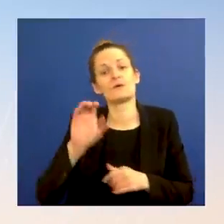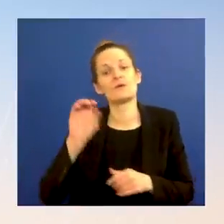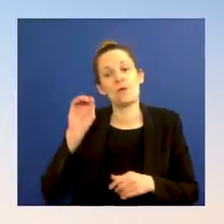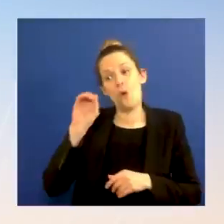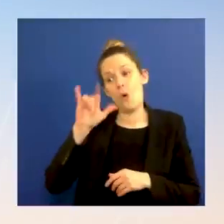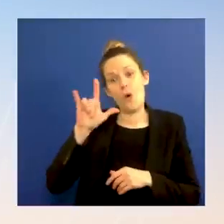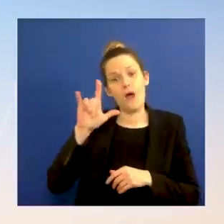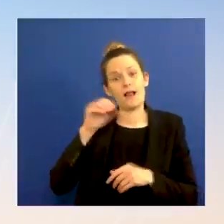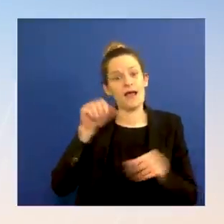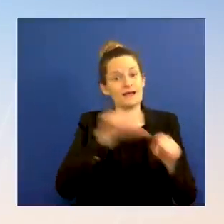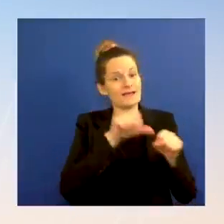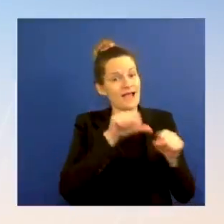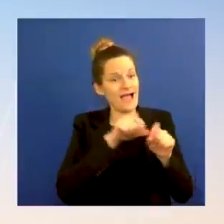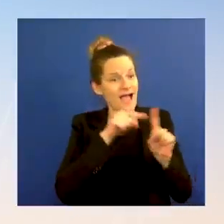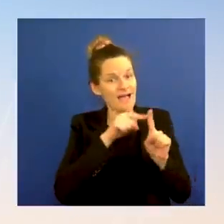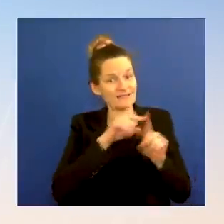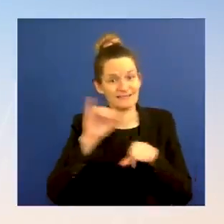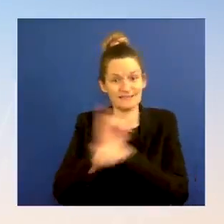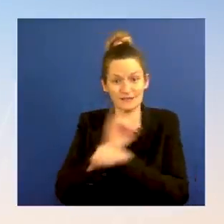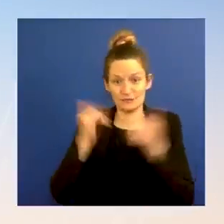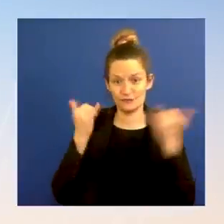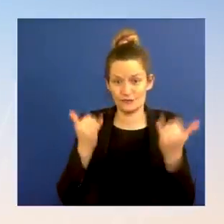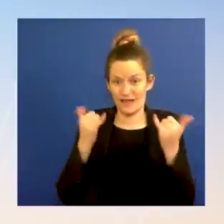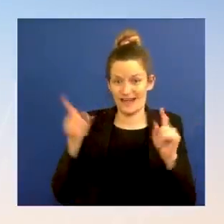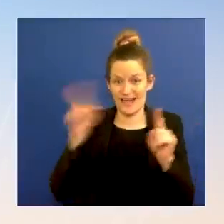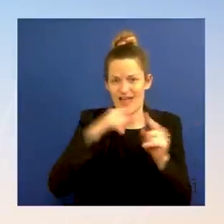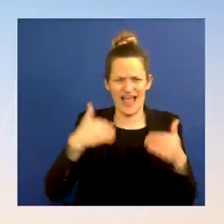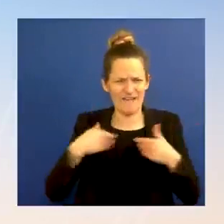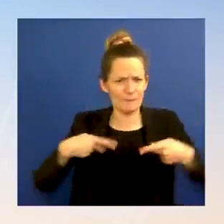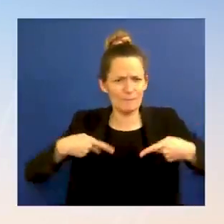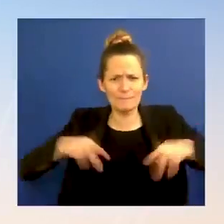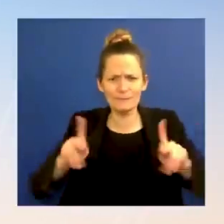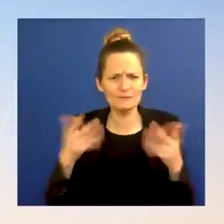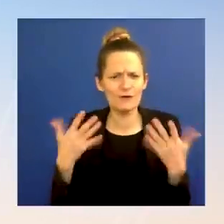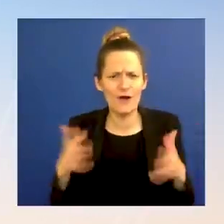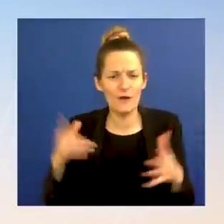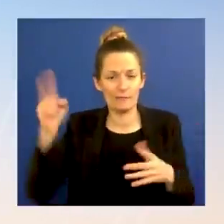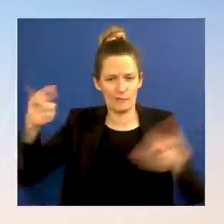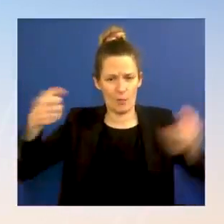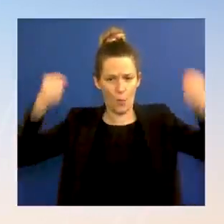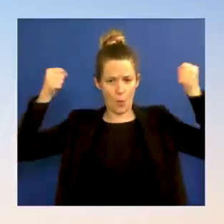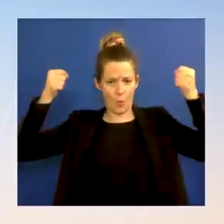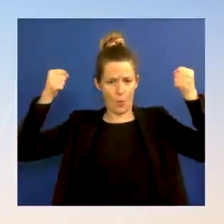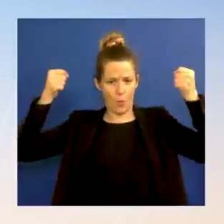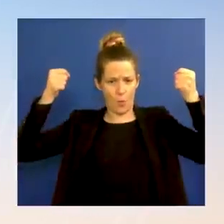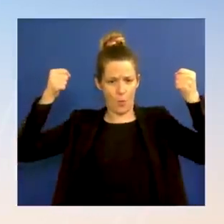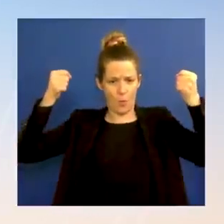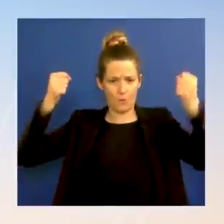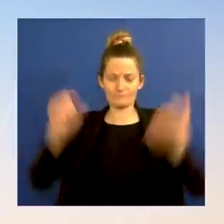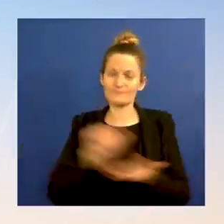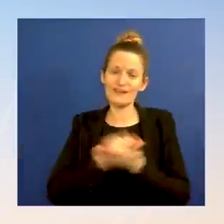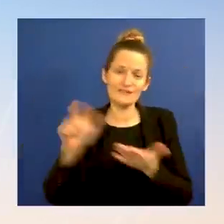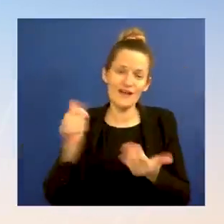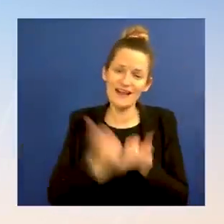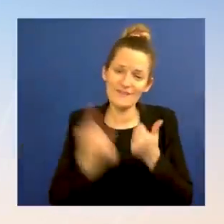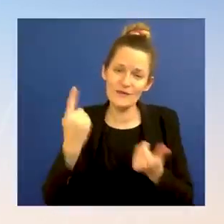stockpiled leases and permits. Thanks, everyone. Okay. I'm sorry. I think everybody has to wrap and go to the